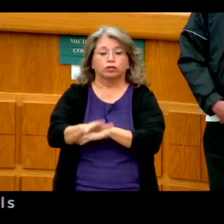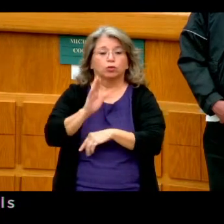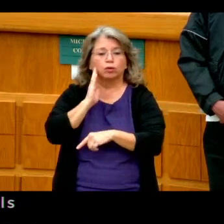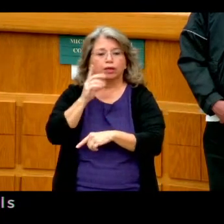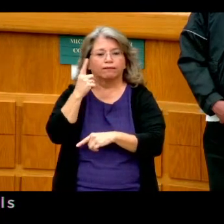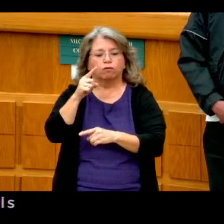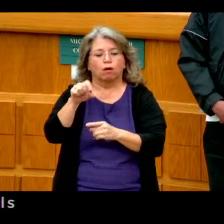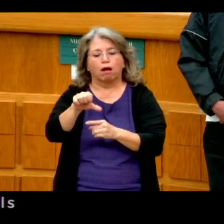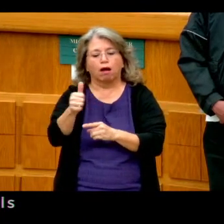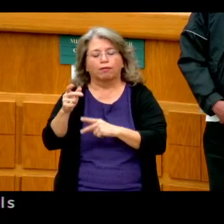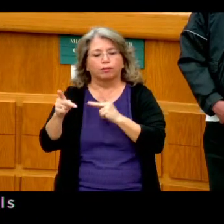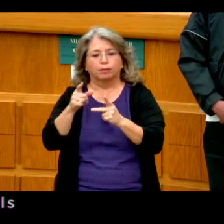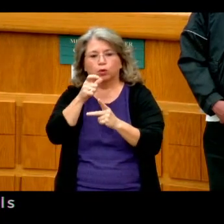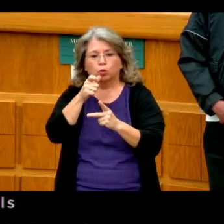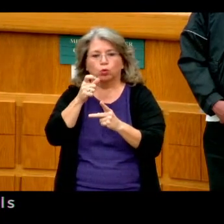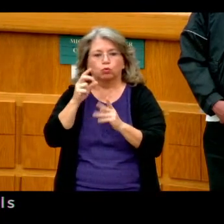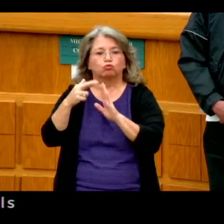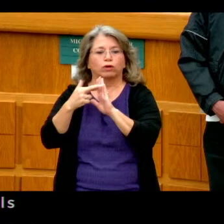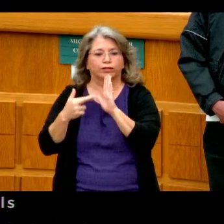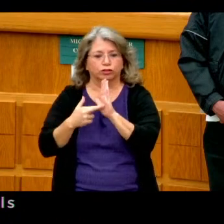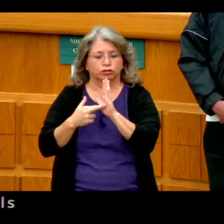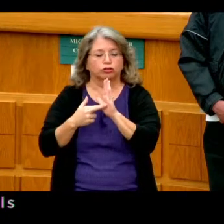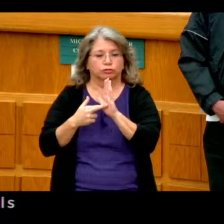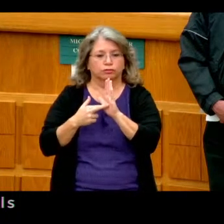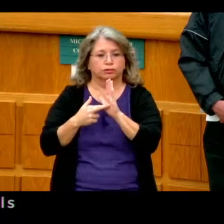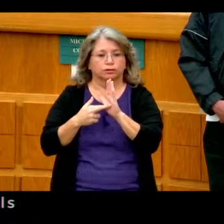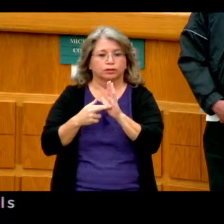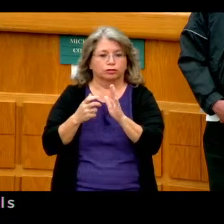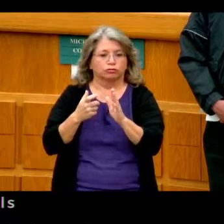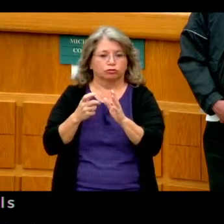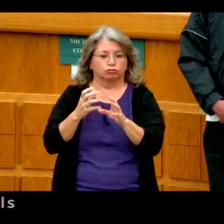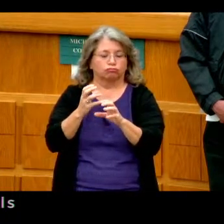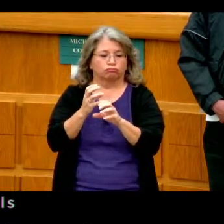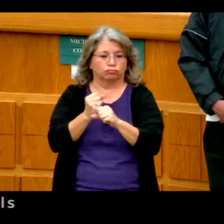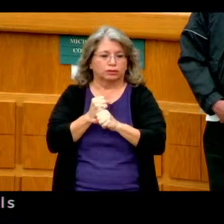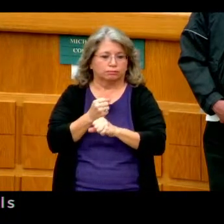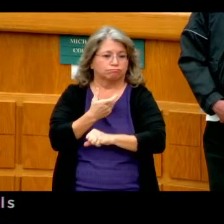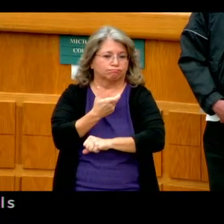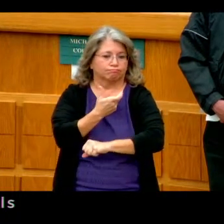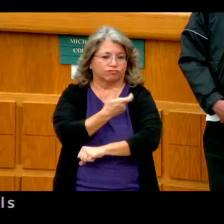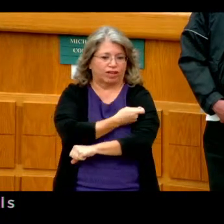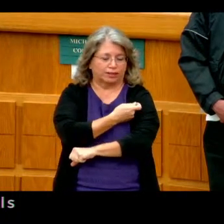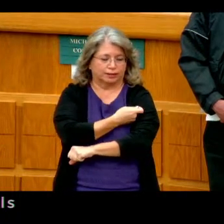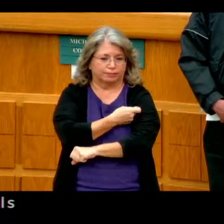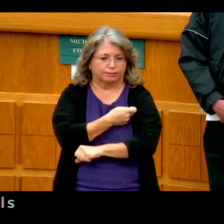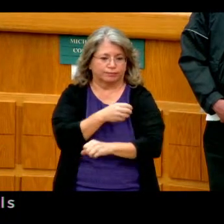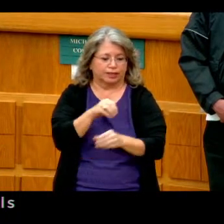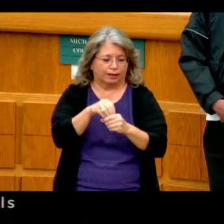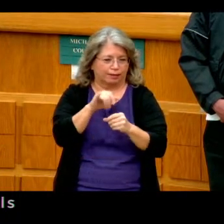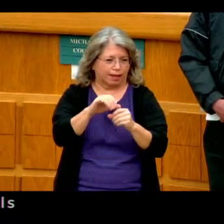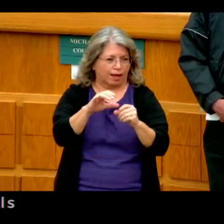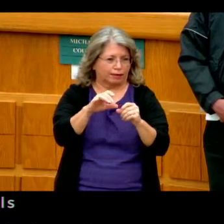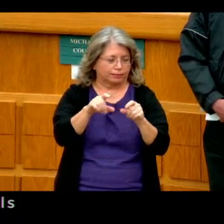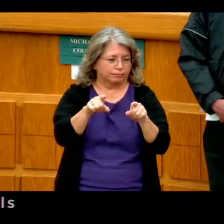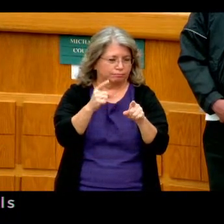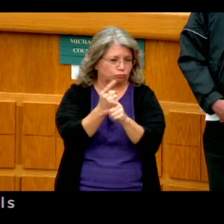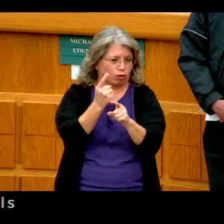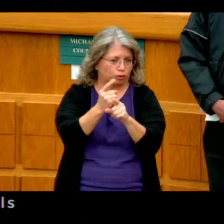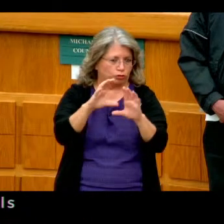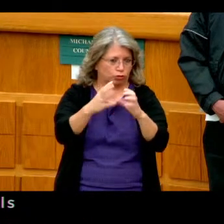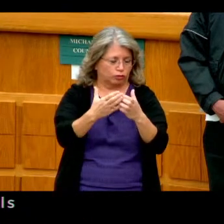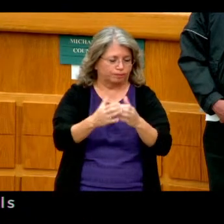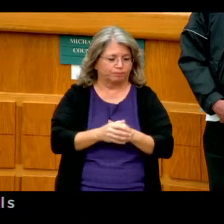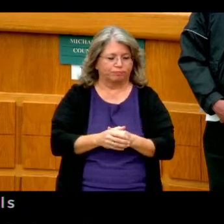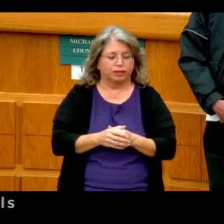register and receive this vaccine, still belonging to this particular category. Additionally, we are working and developing a